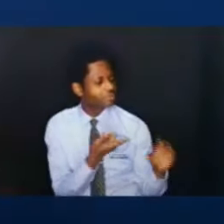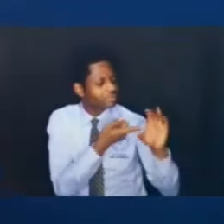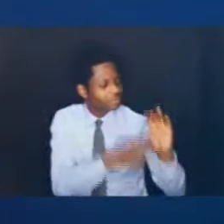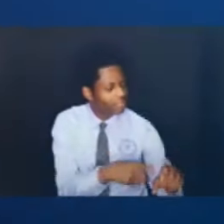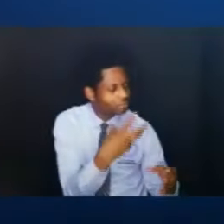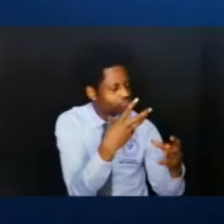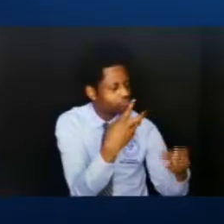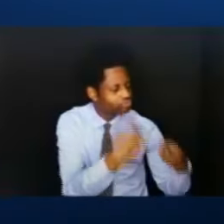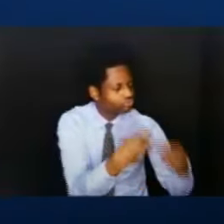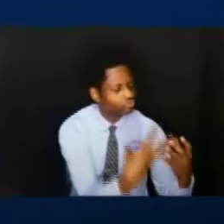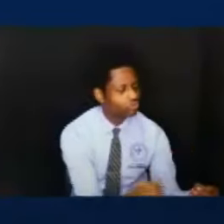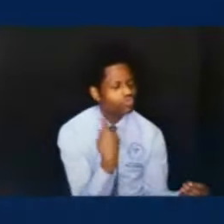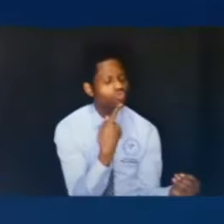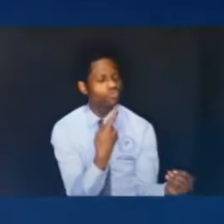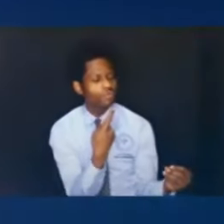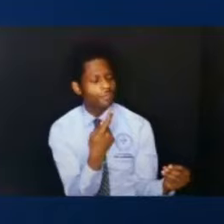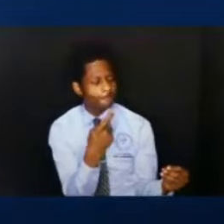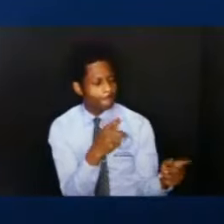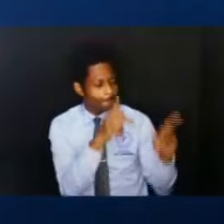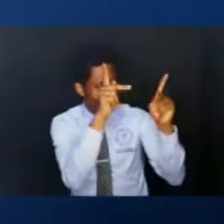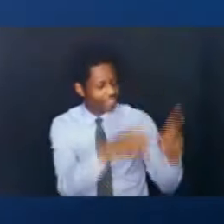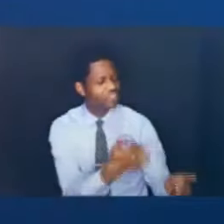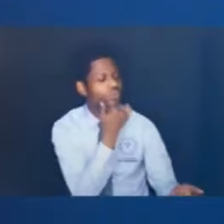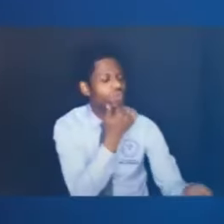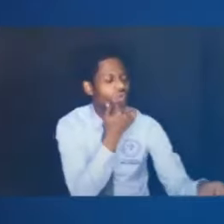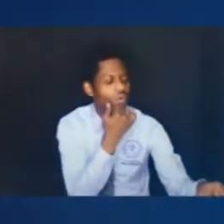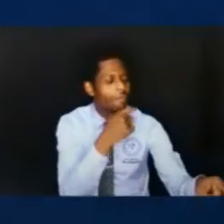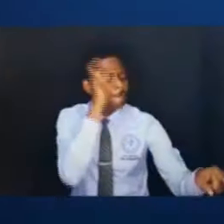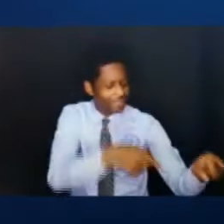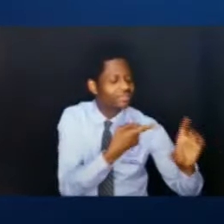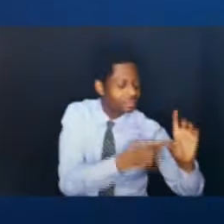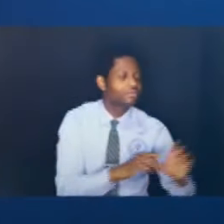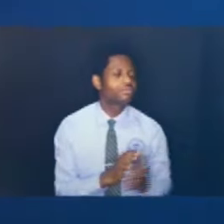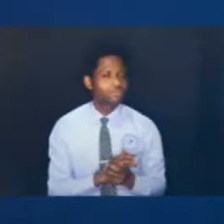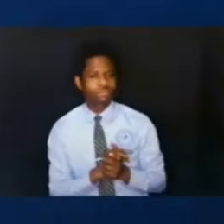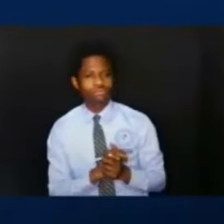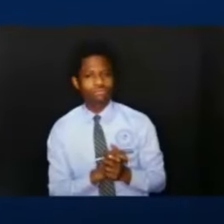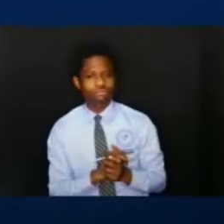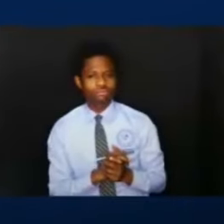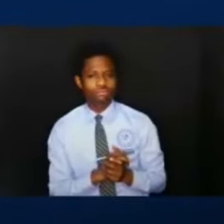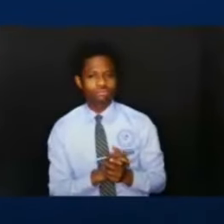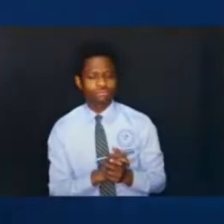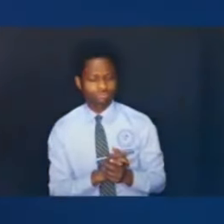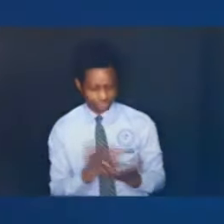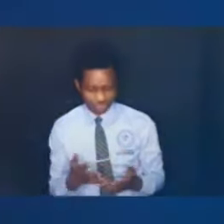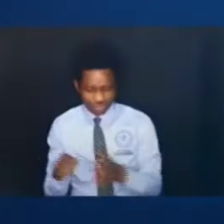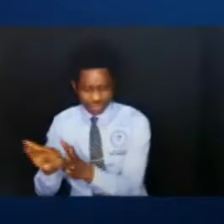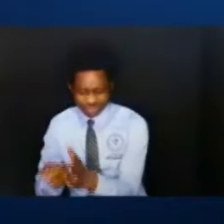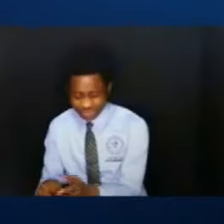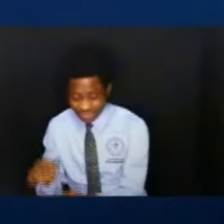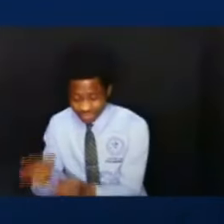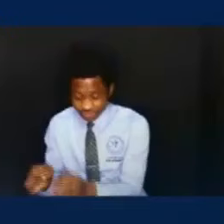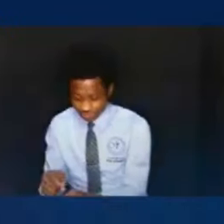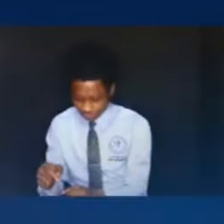akoche nkabom na se no eye nia wafum obi no. He says that if you remember that someone has something against you, o se se